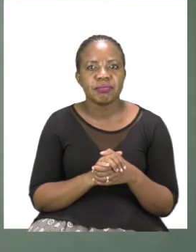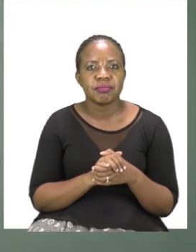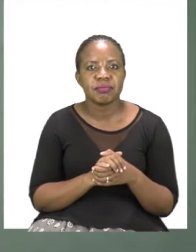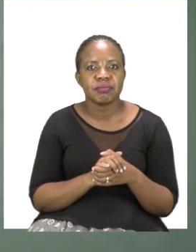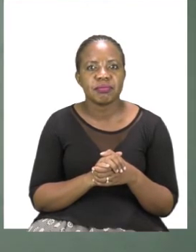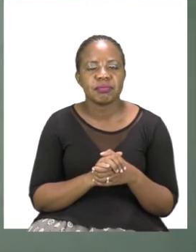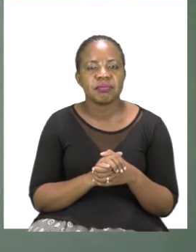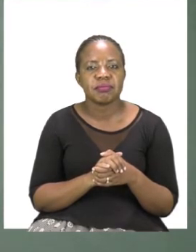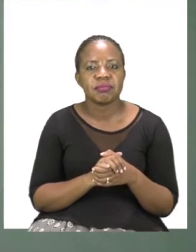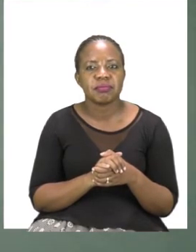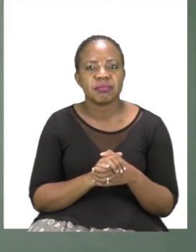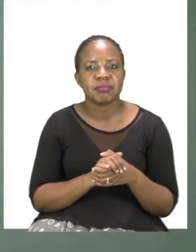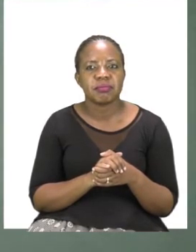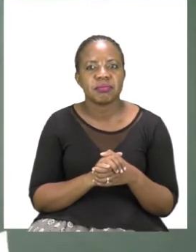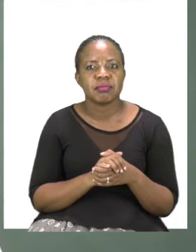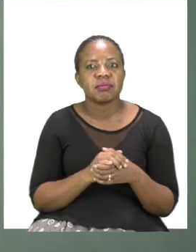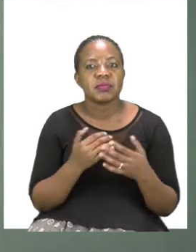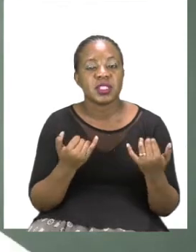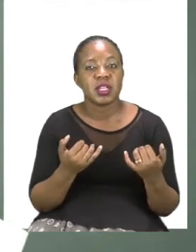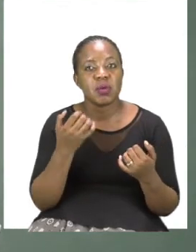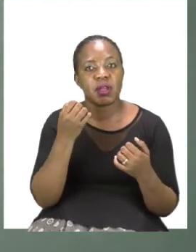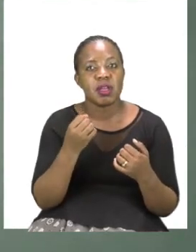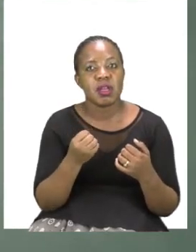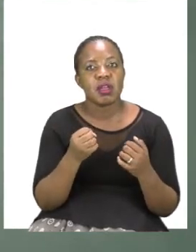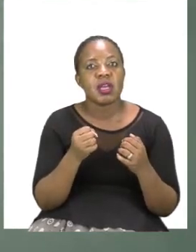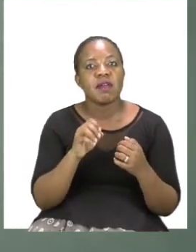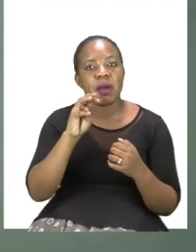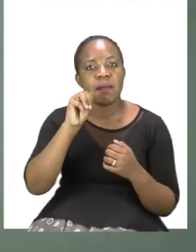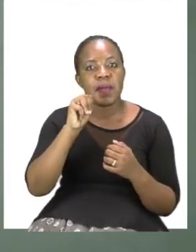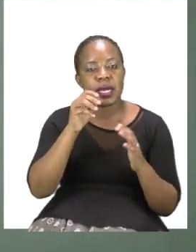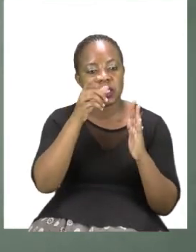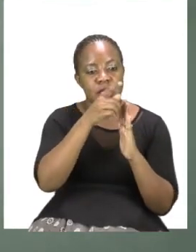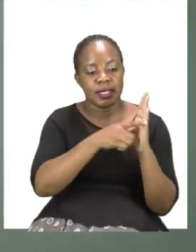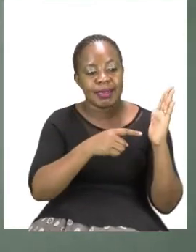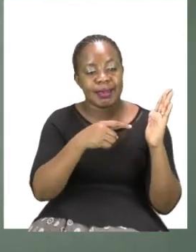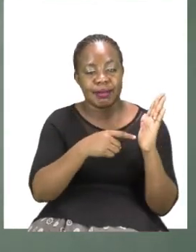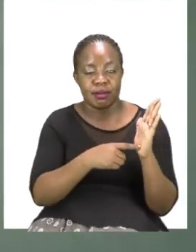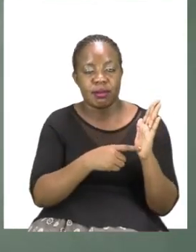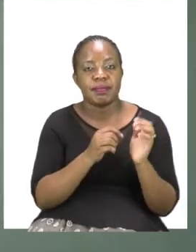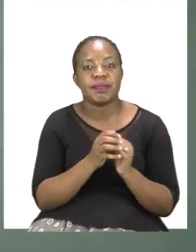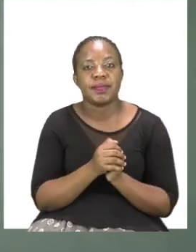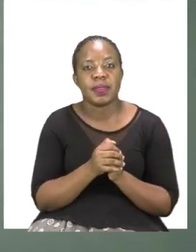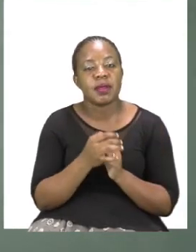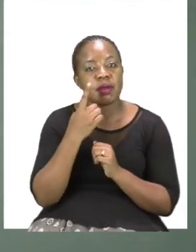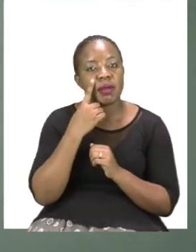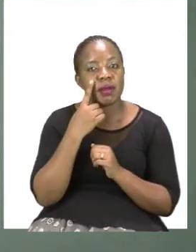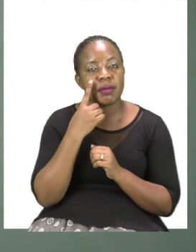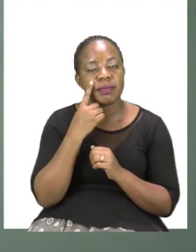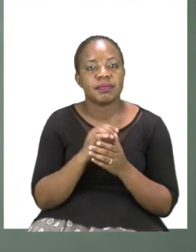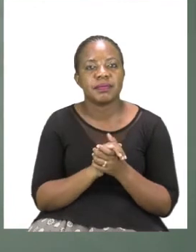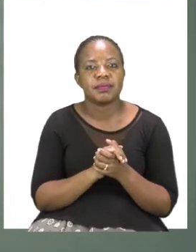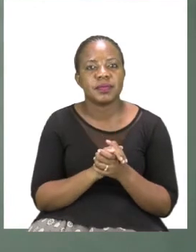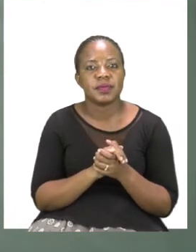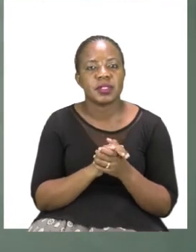Now we need our March calendar. Now our March calendar, as you can see, starts